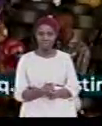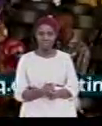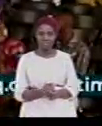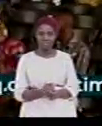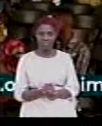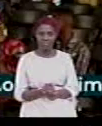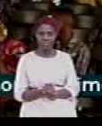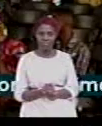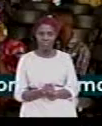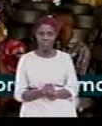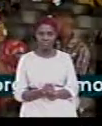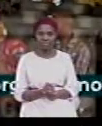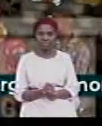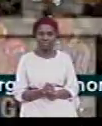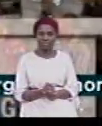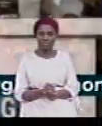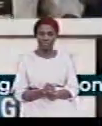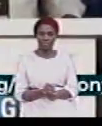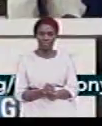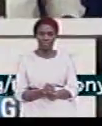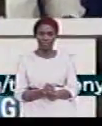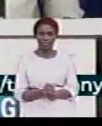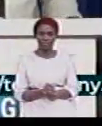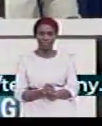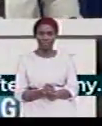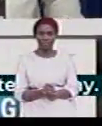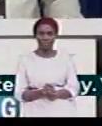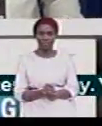Bring them forward.